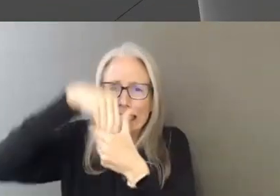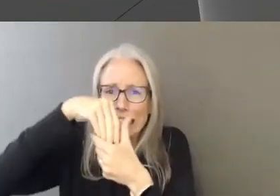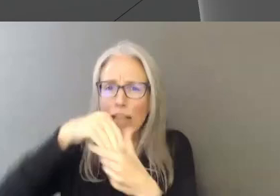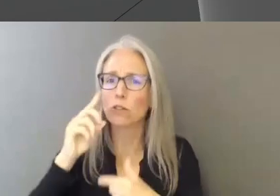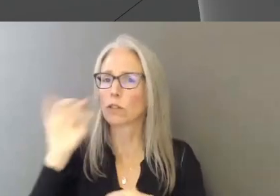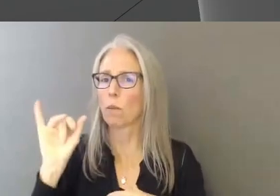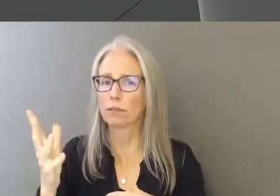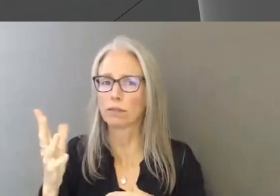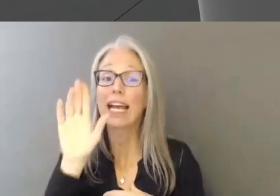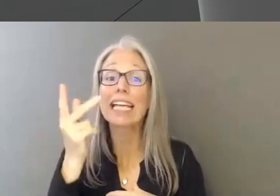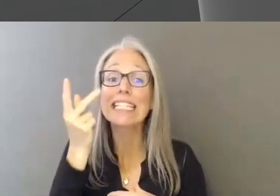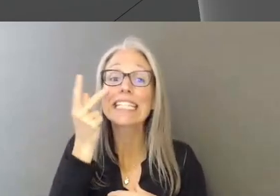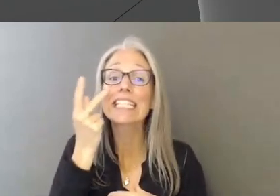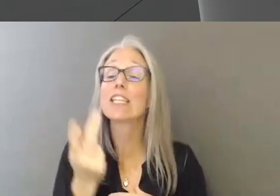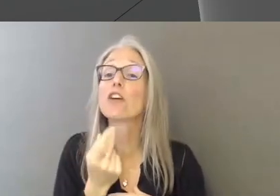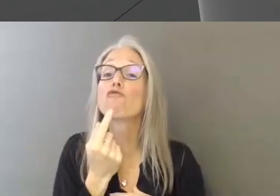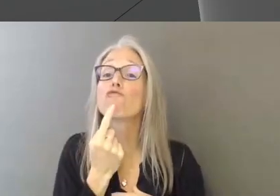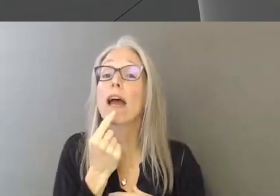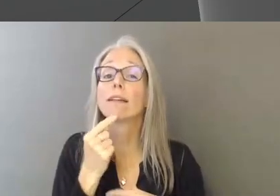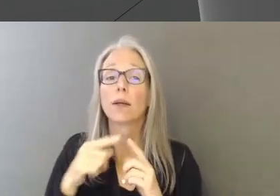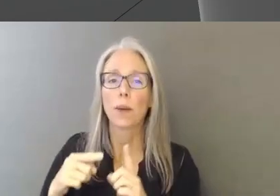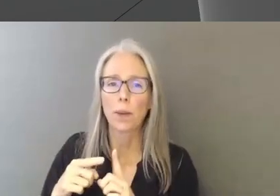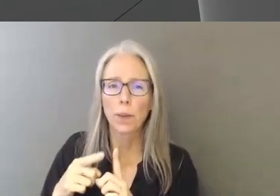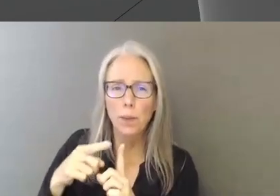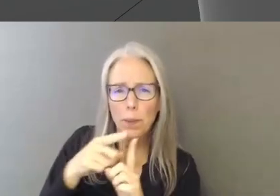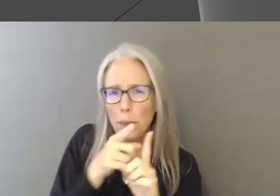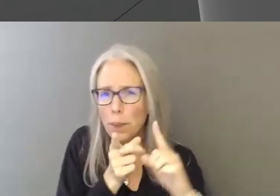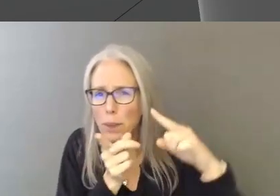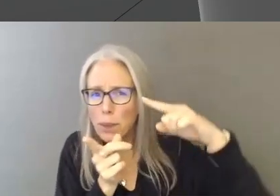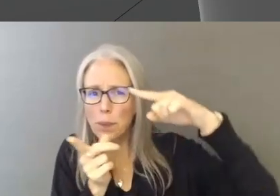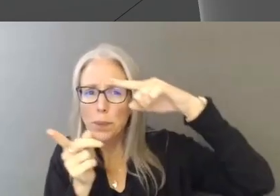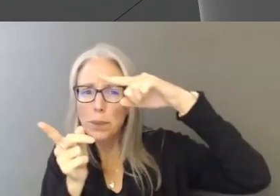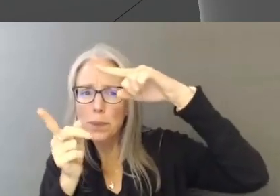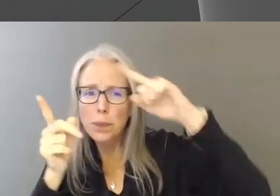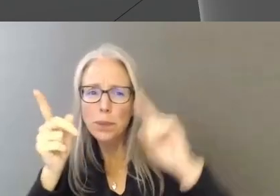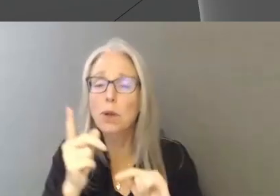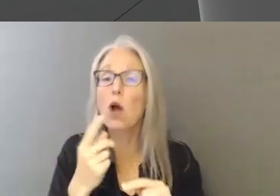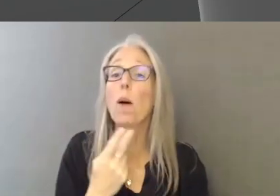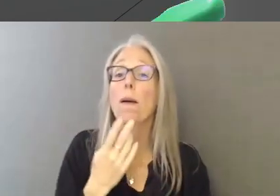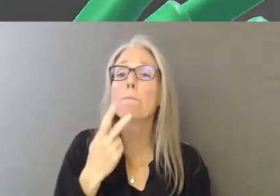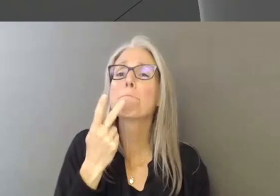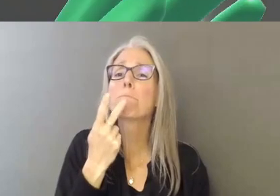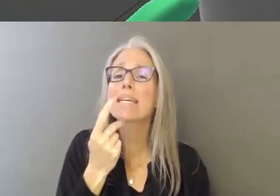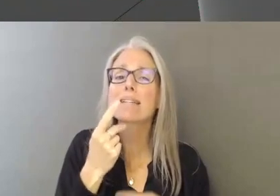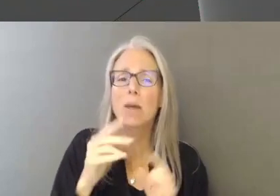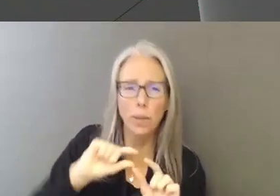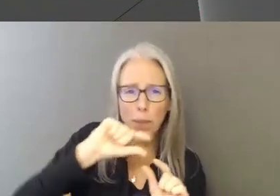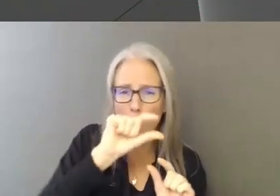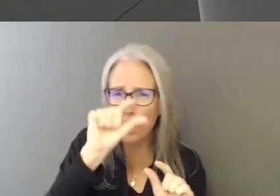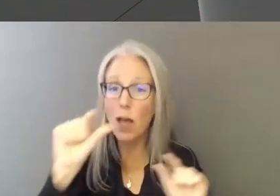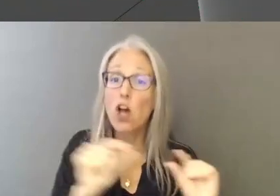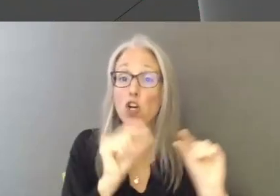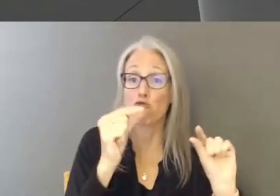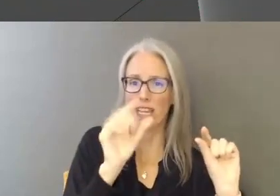So you can see all those vessels that went into the liver. You have your arteries, the portal vein, you have the green bile ducts, and also